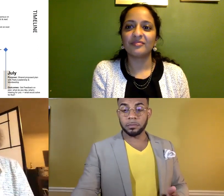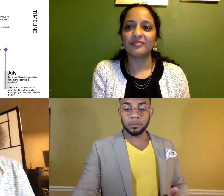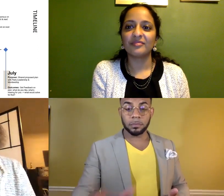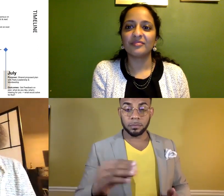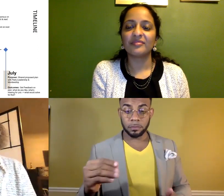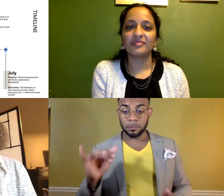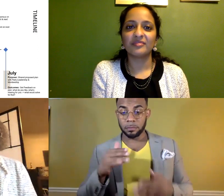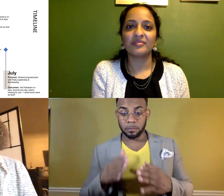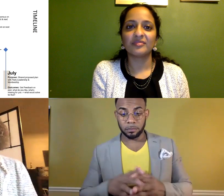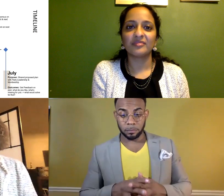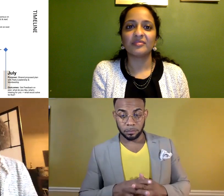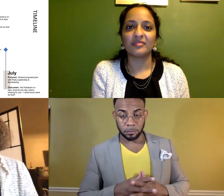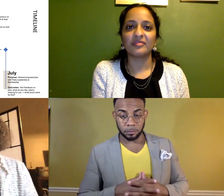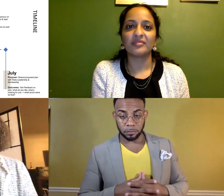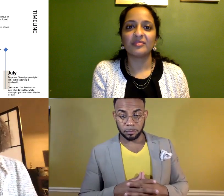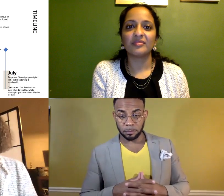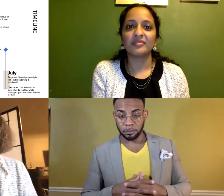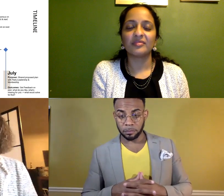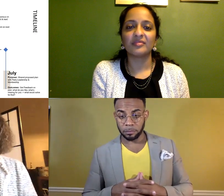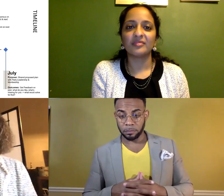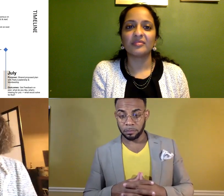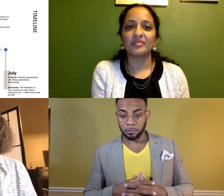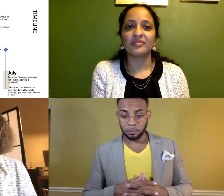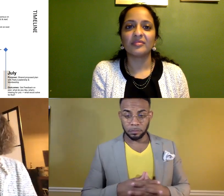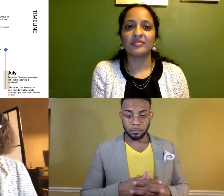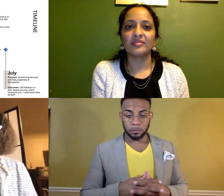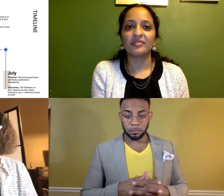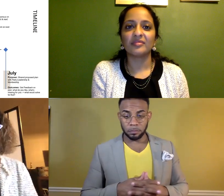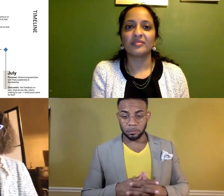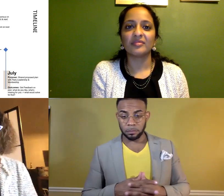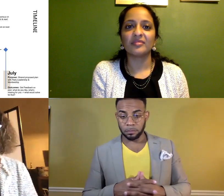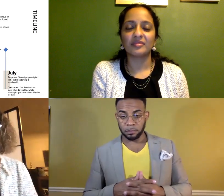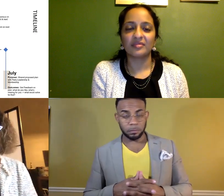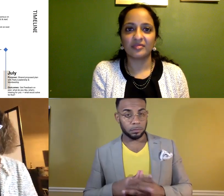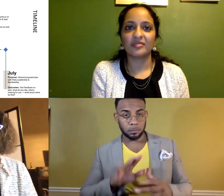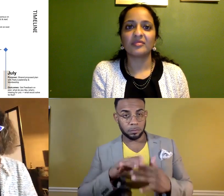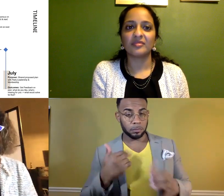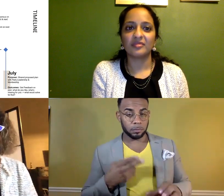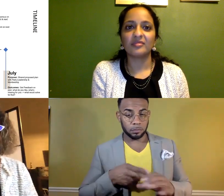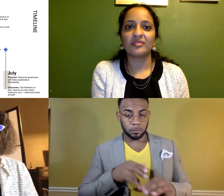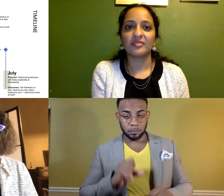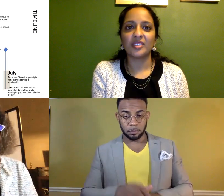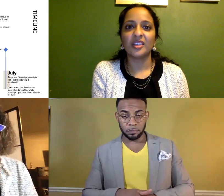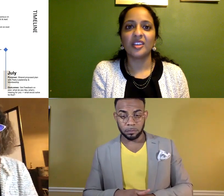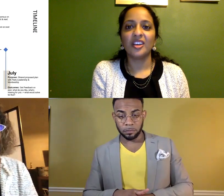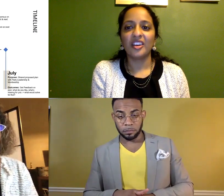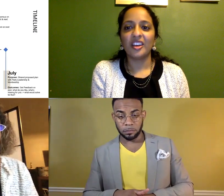And that way we're continuously looking at building something that all of us are participating in.